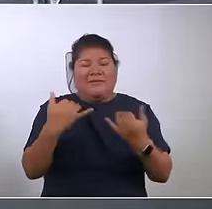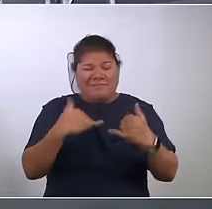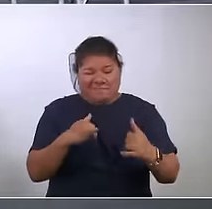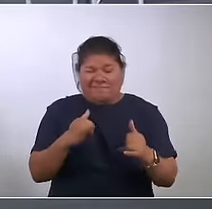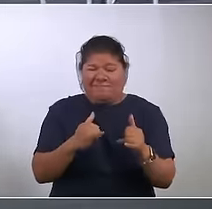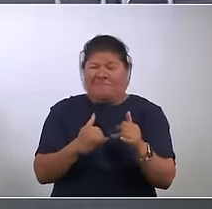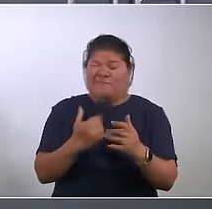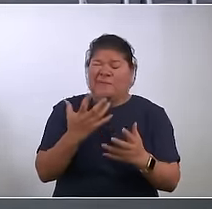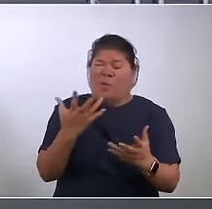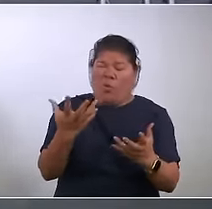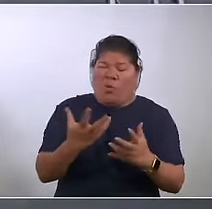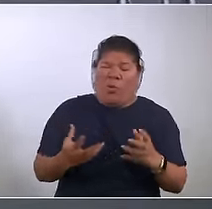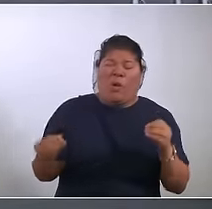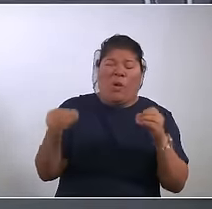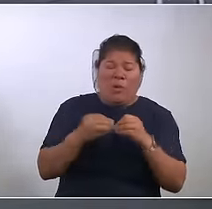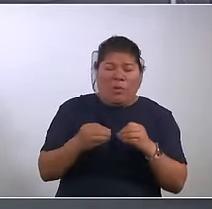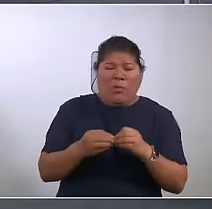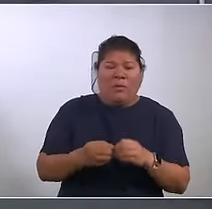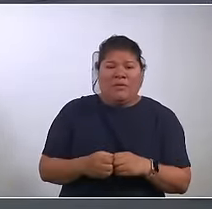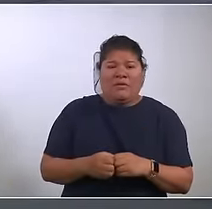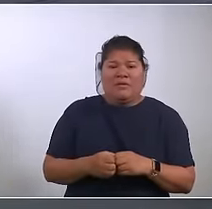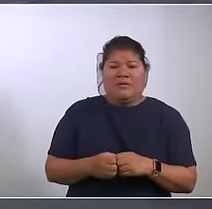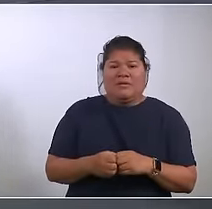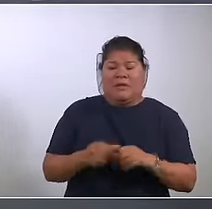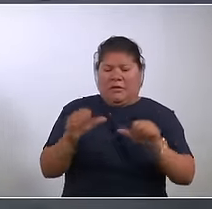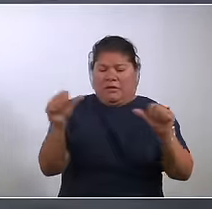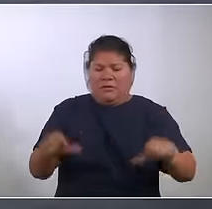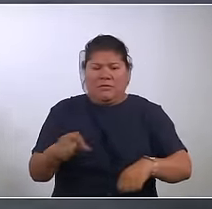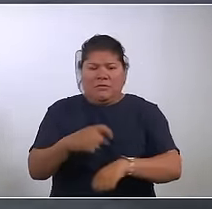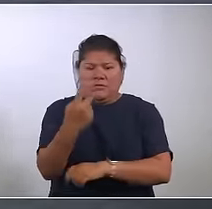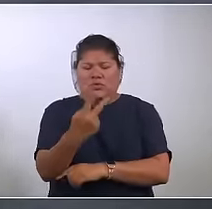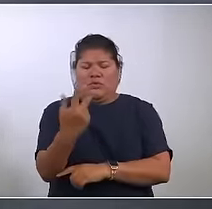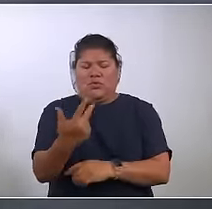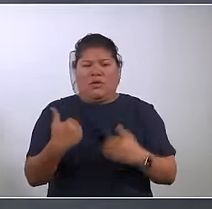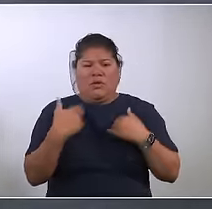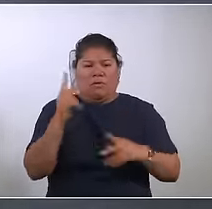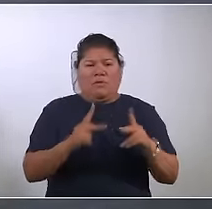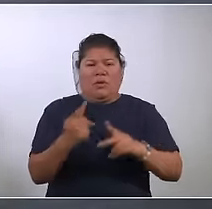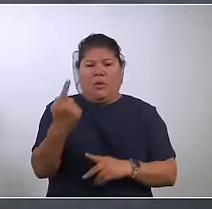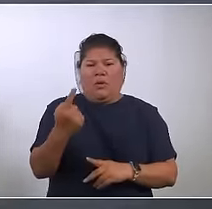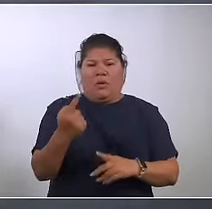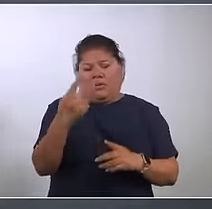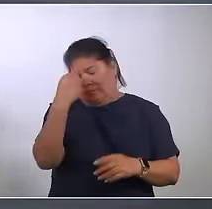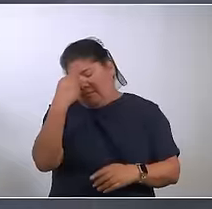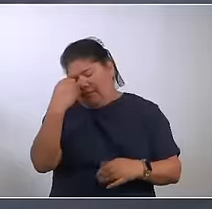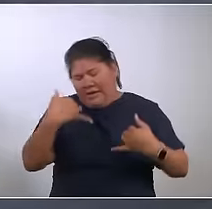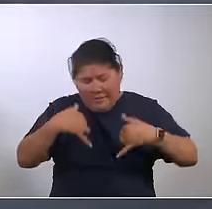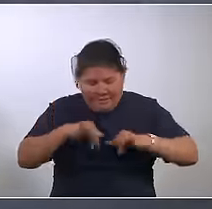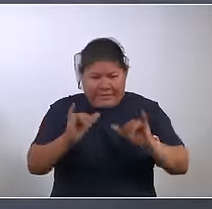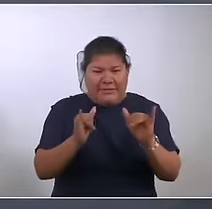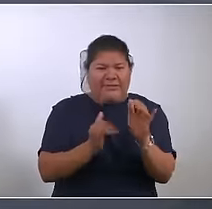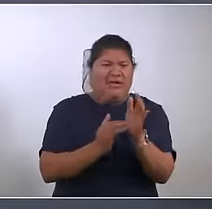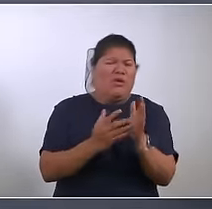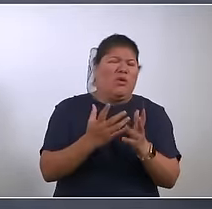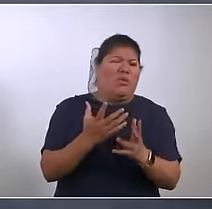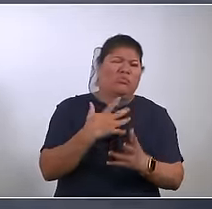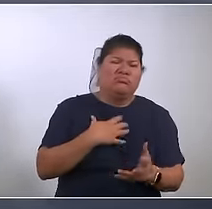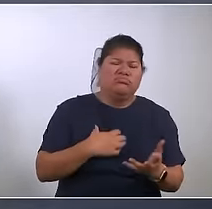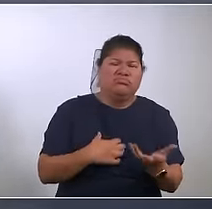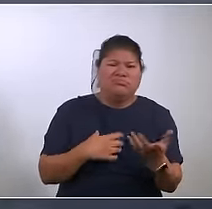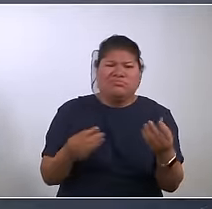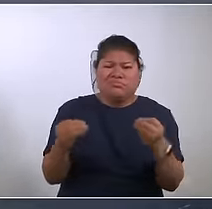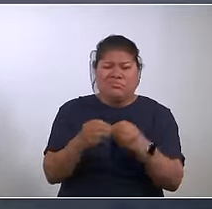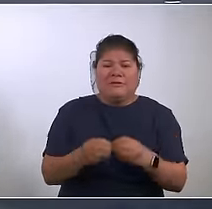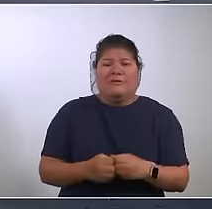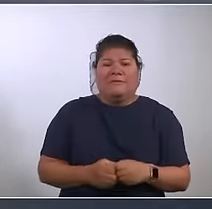hungry. Voy a la escuela dominical y aún tengo hambre. I go to an altar call with two or three young people. One of them is asleep and I'm still hungry. Voy a un altar con dos jóvenes, uno